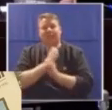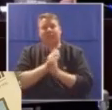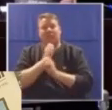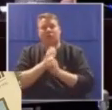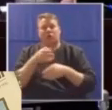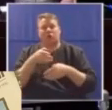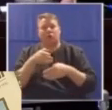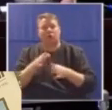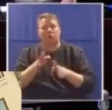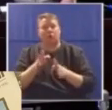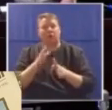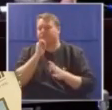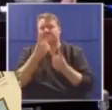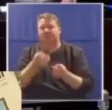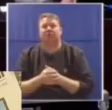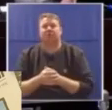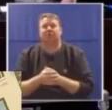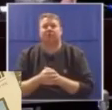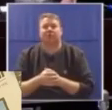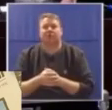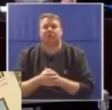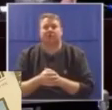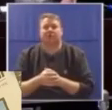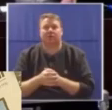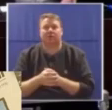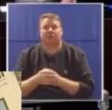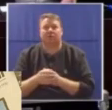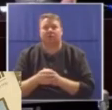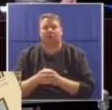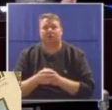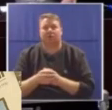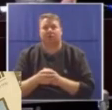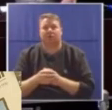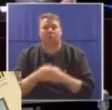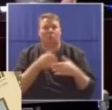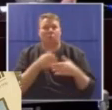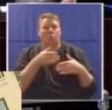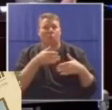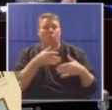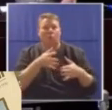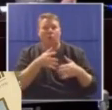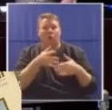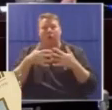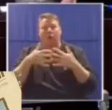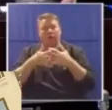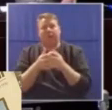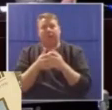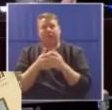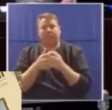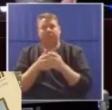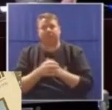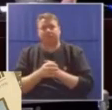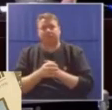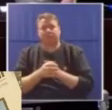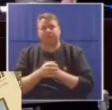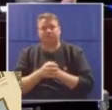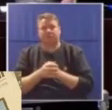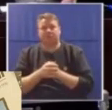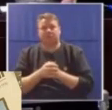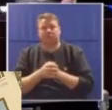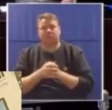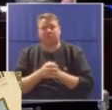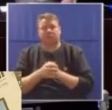foreseen. But the measures that we've been putting in place, as I said in our Energy Action Plan, was